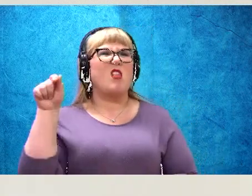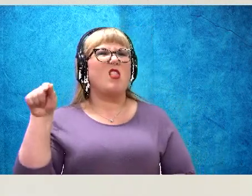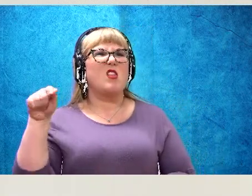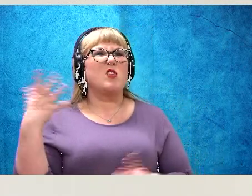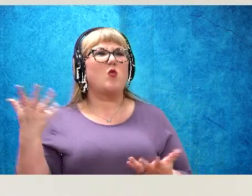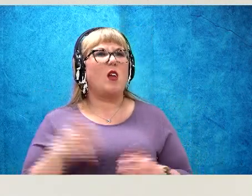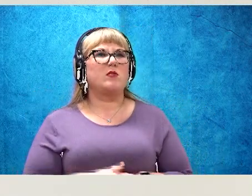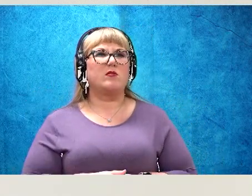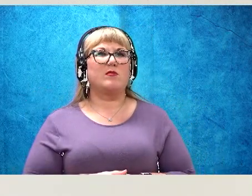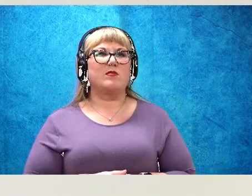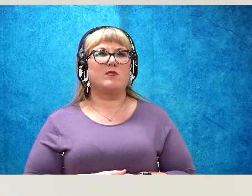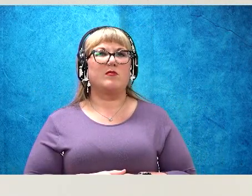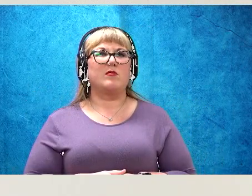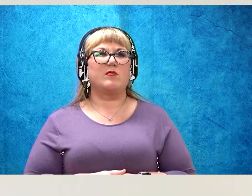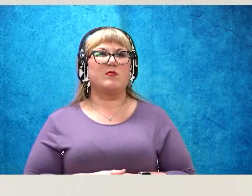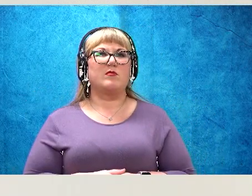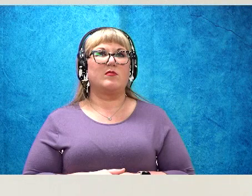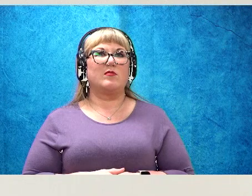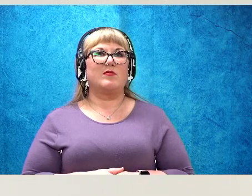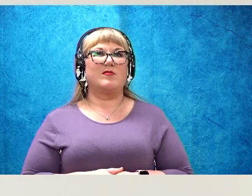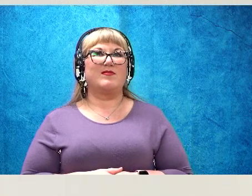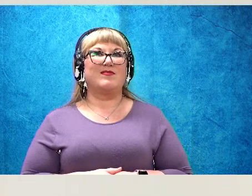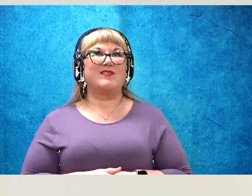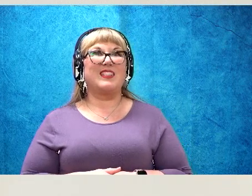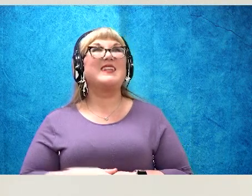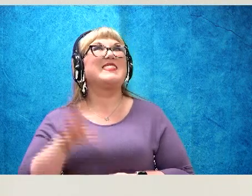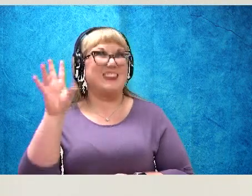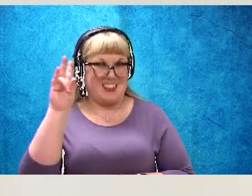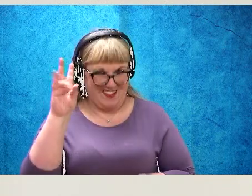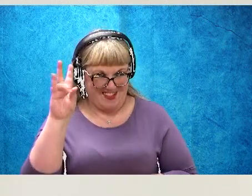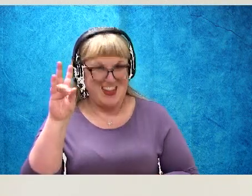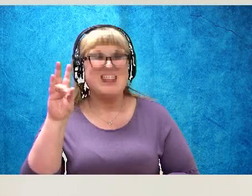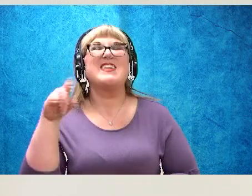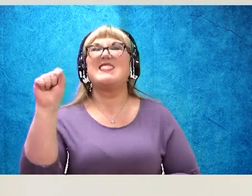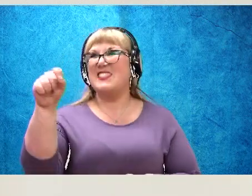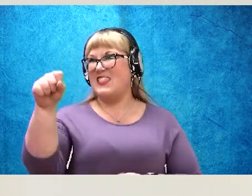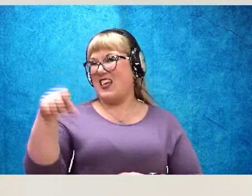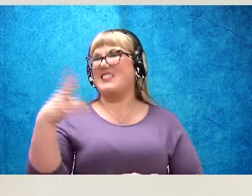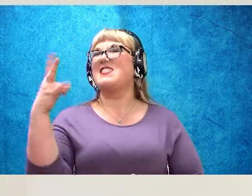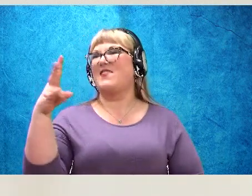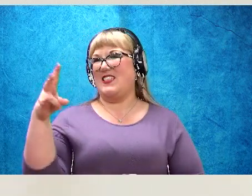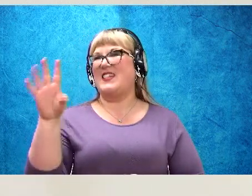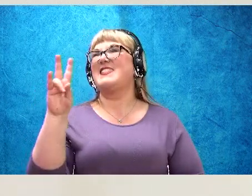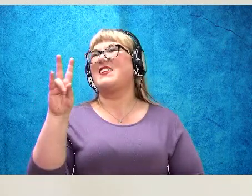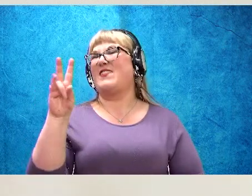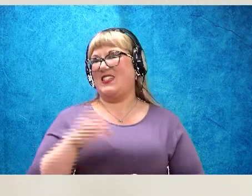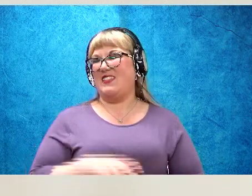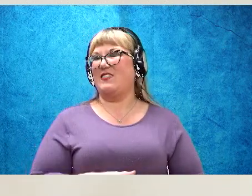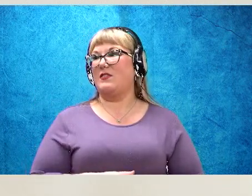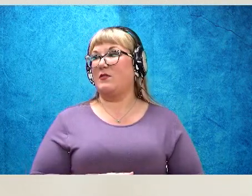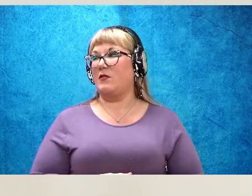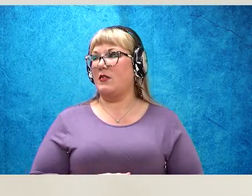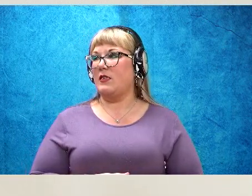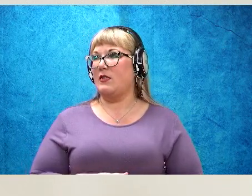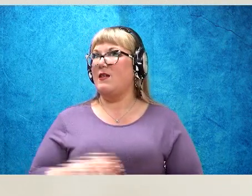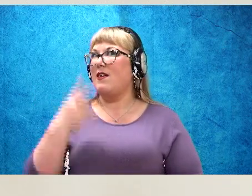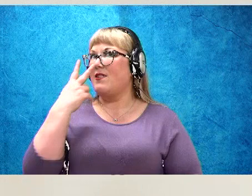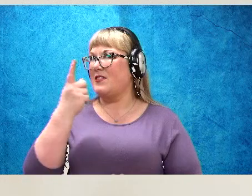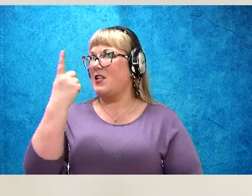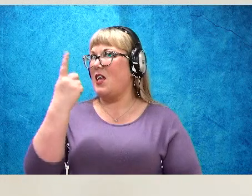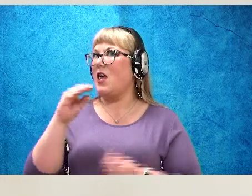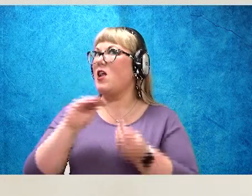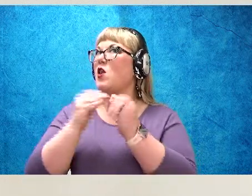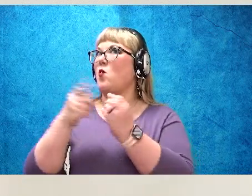is? That's right, that's number 17, and I already see the number that is 1 less